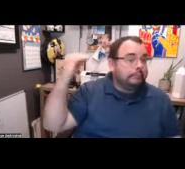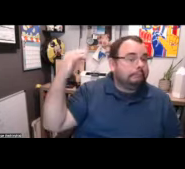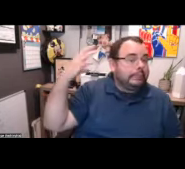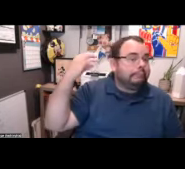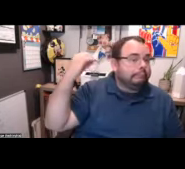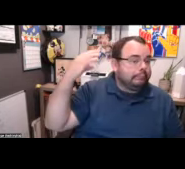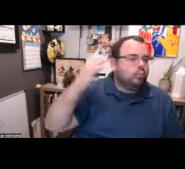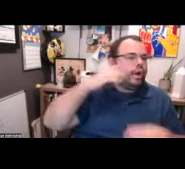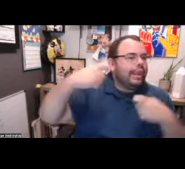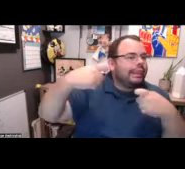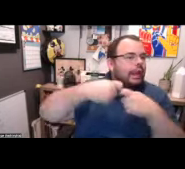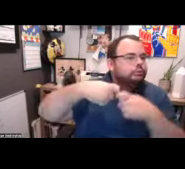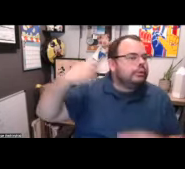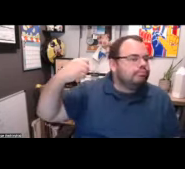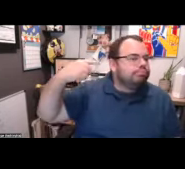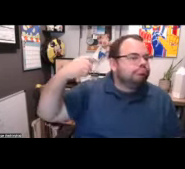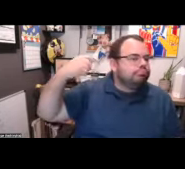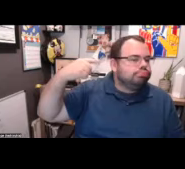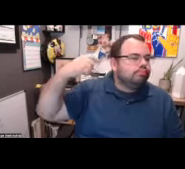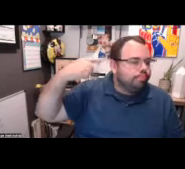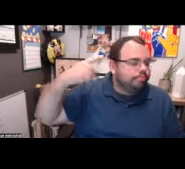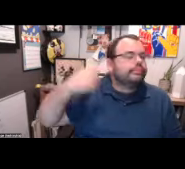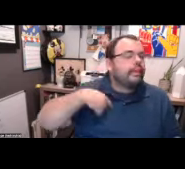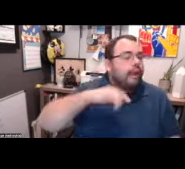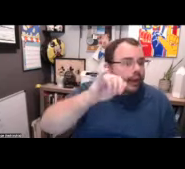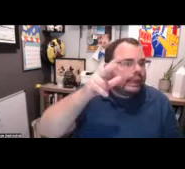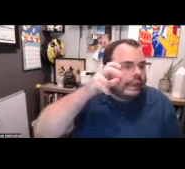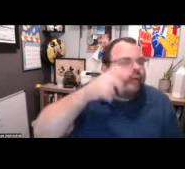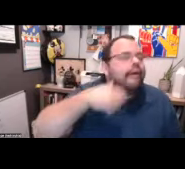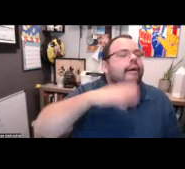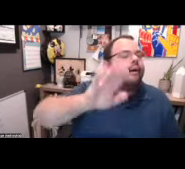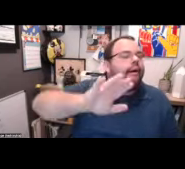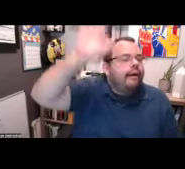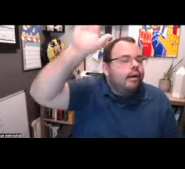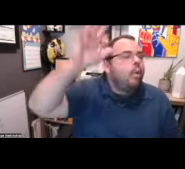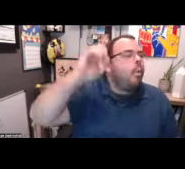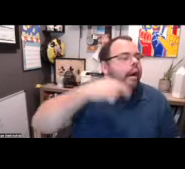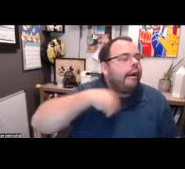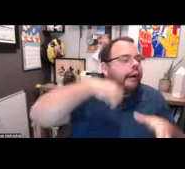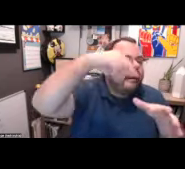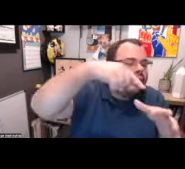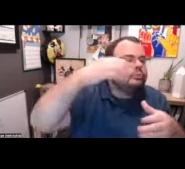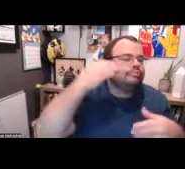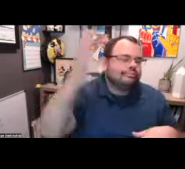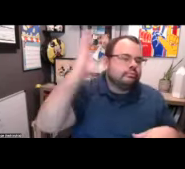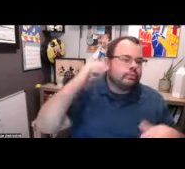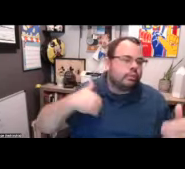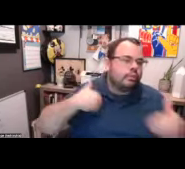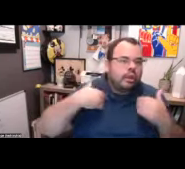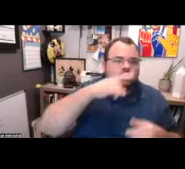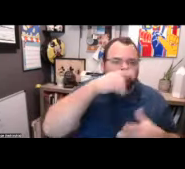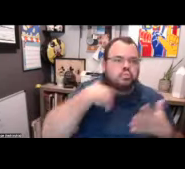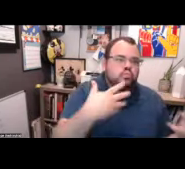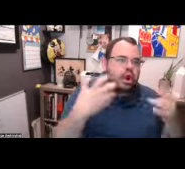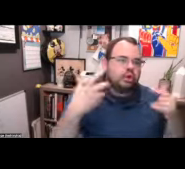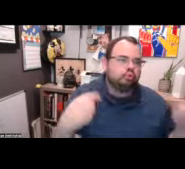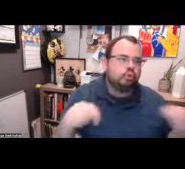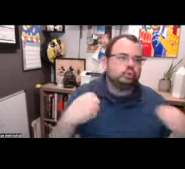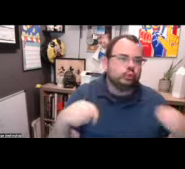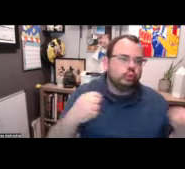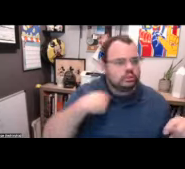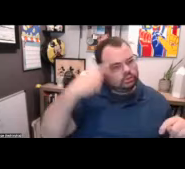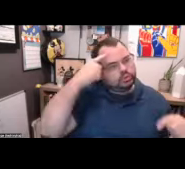So the first sounds was electrical. So I could hear it. It's like I could raise my hand. I understood what that was.